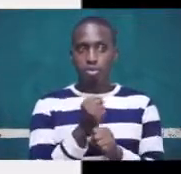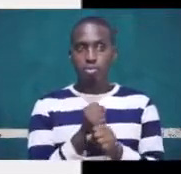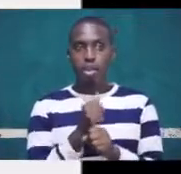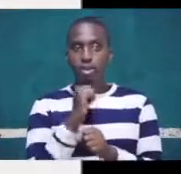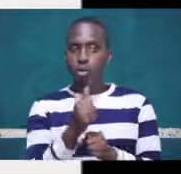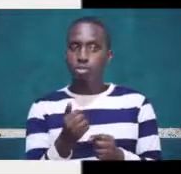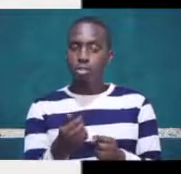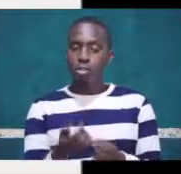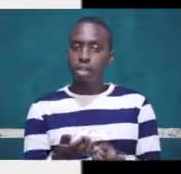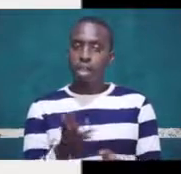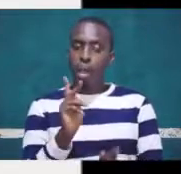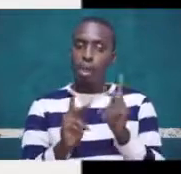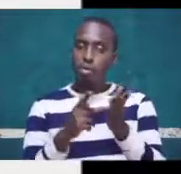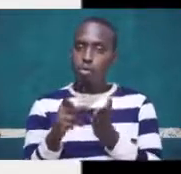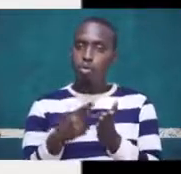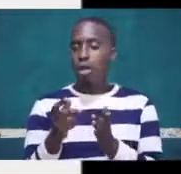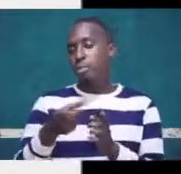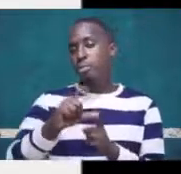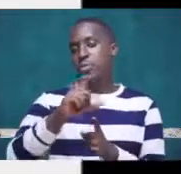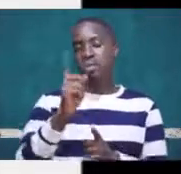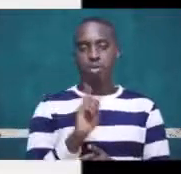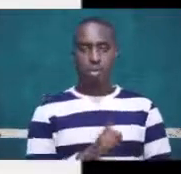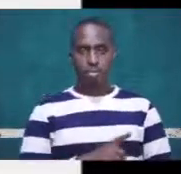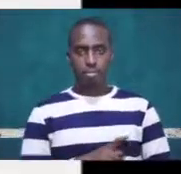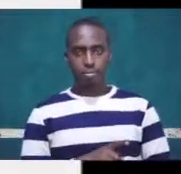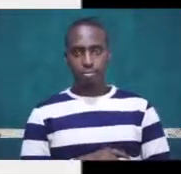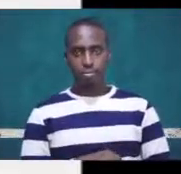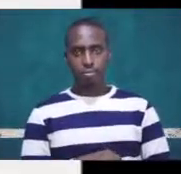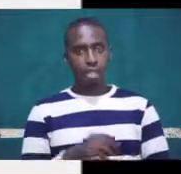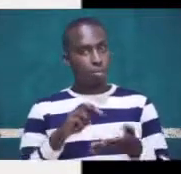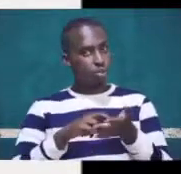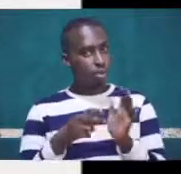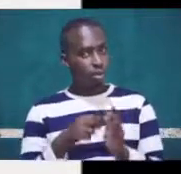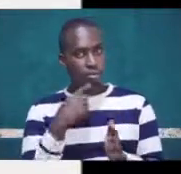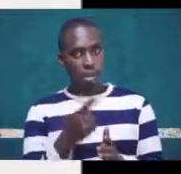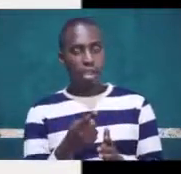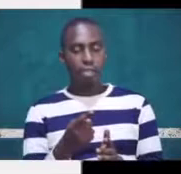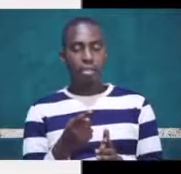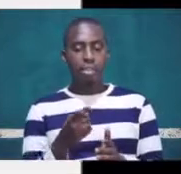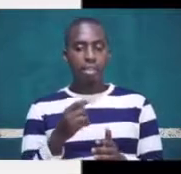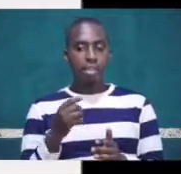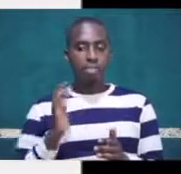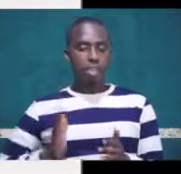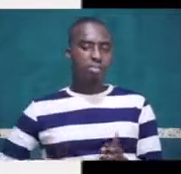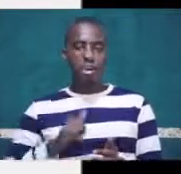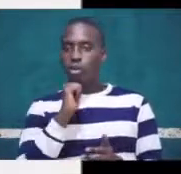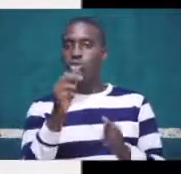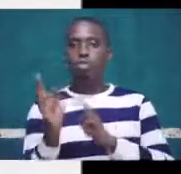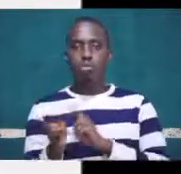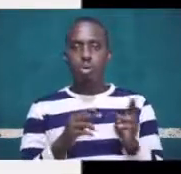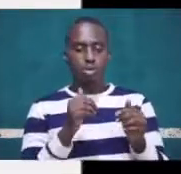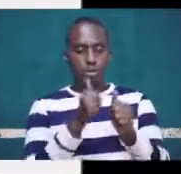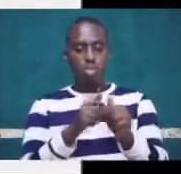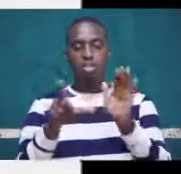is not increasing, or is not being followed by an increase in quantity demanded, meaning that it is behaving abnormally. Because following the law of